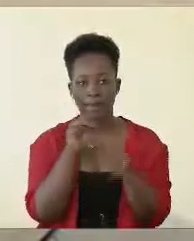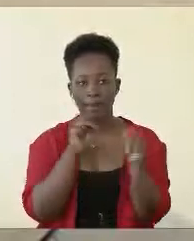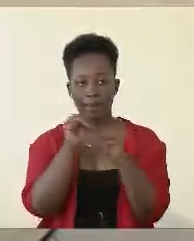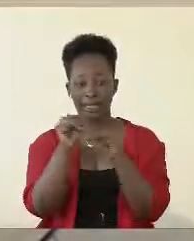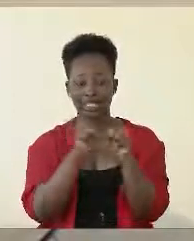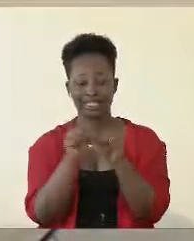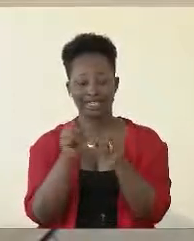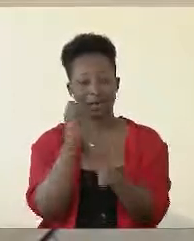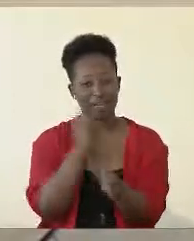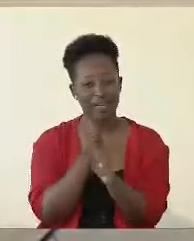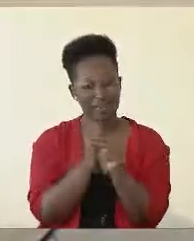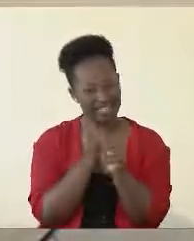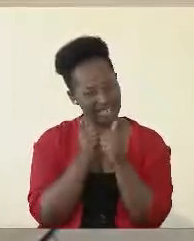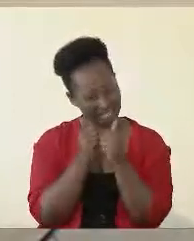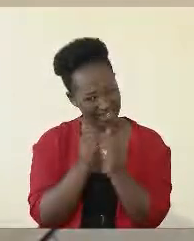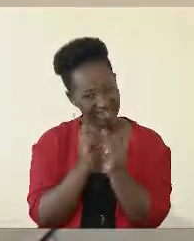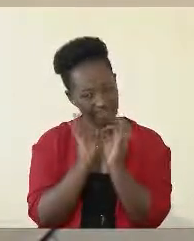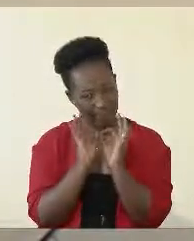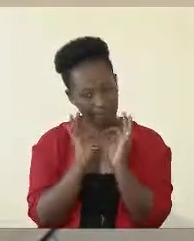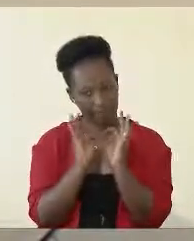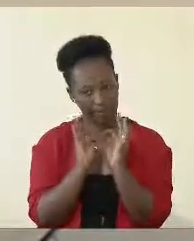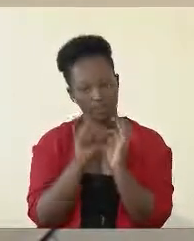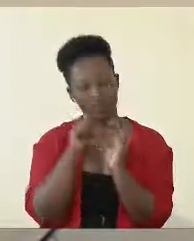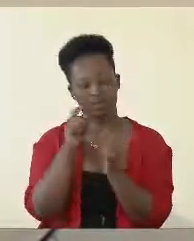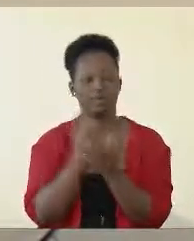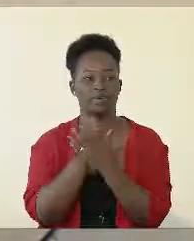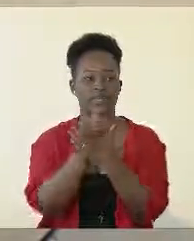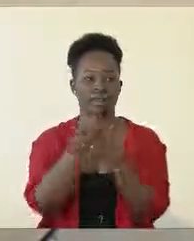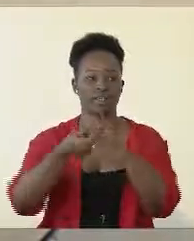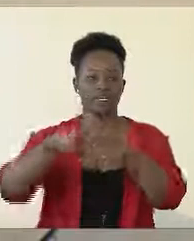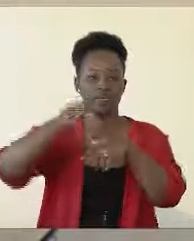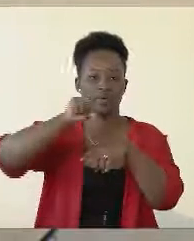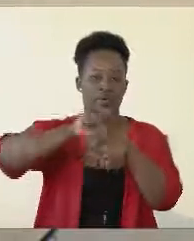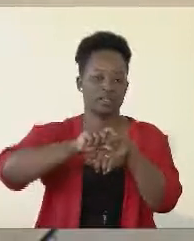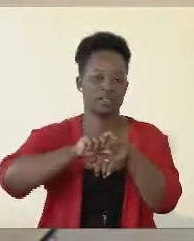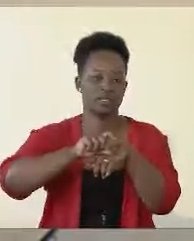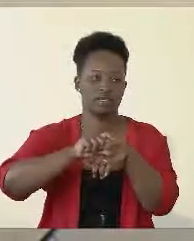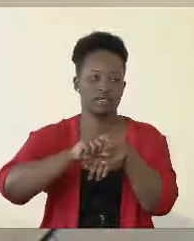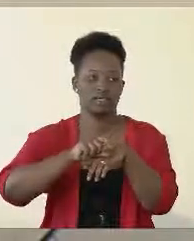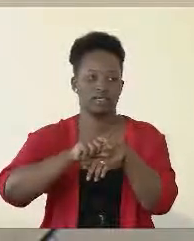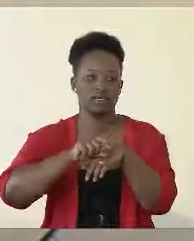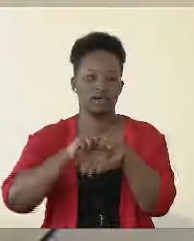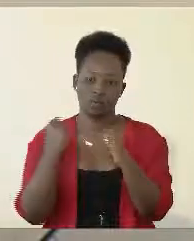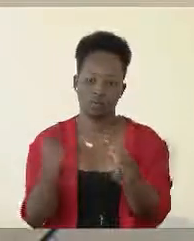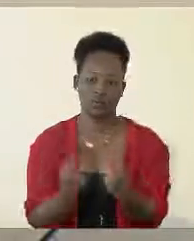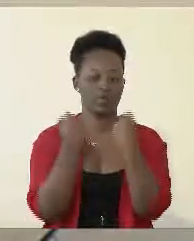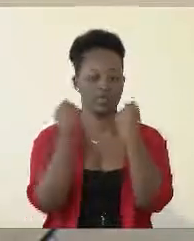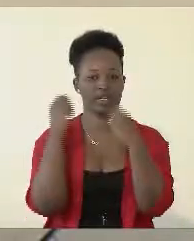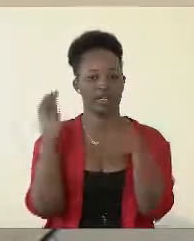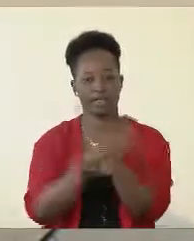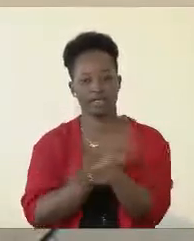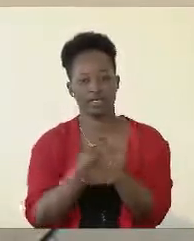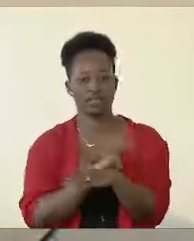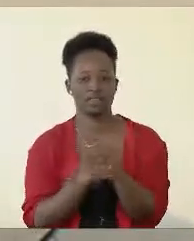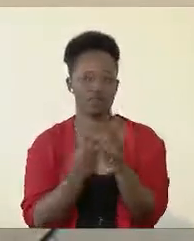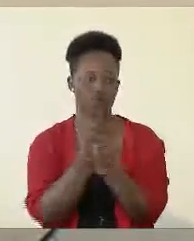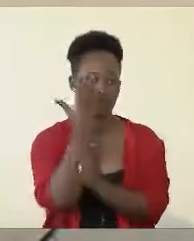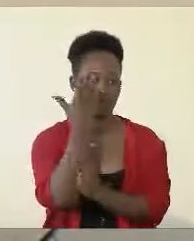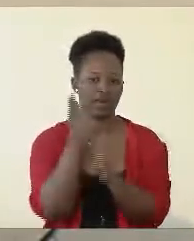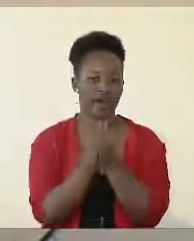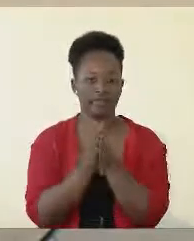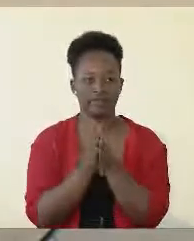management is done very well, that will foster, that will increase, that will facilitate, that will enhance business growth